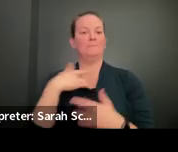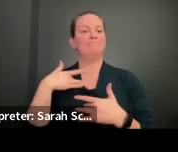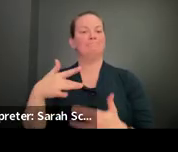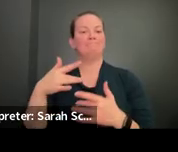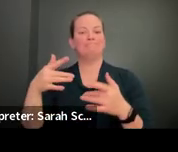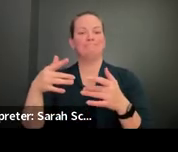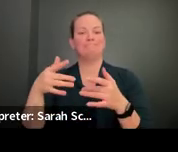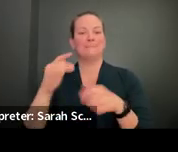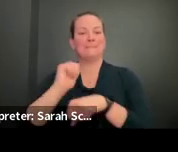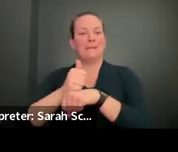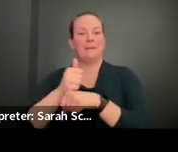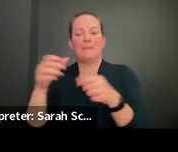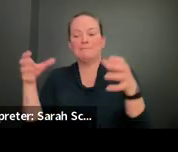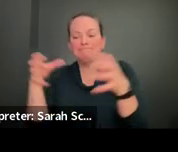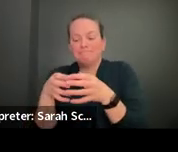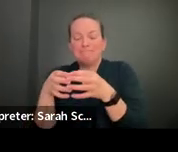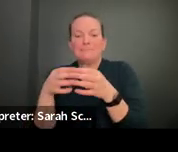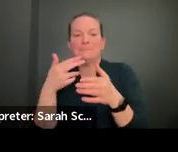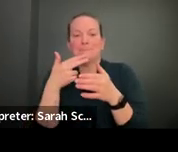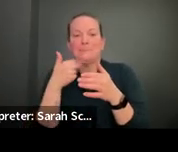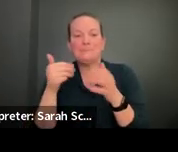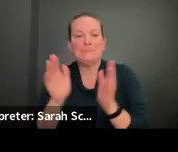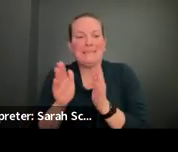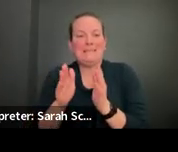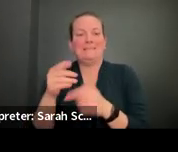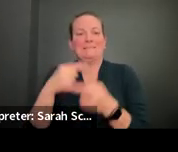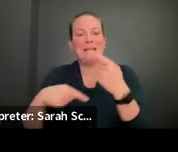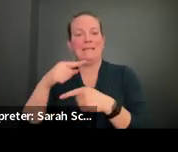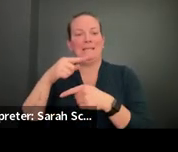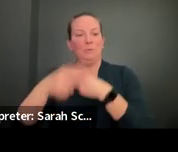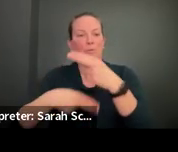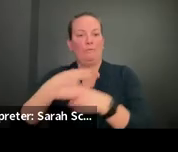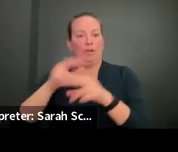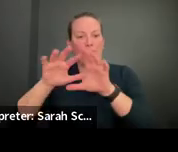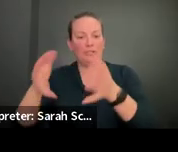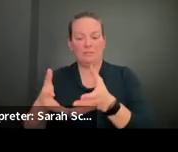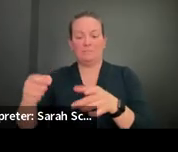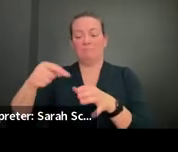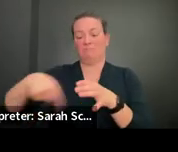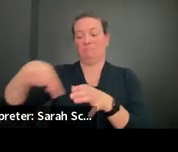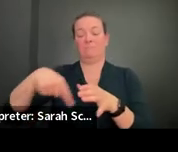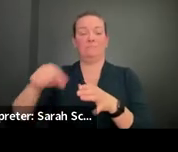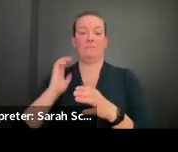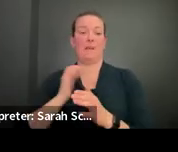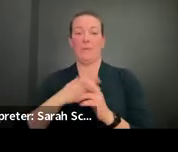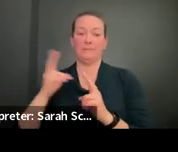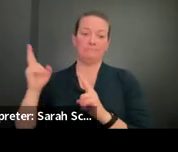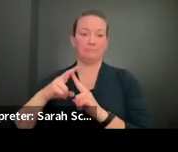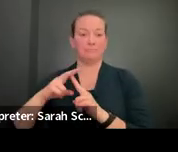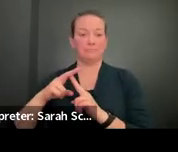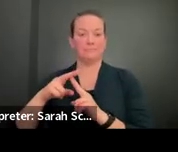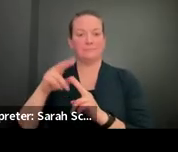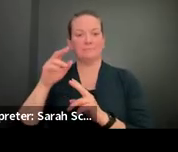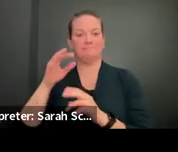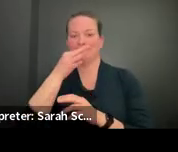signing universe with some of the absolute top people that we have in